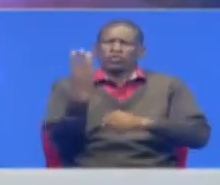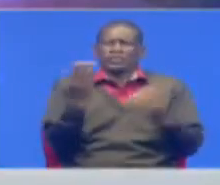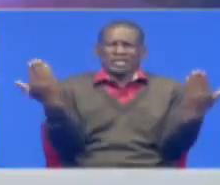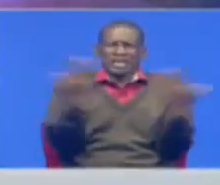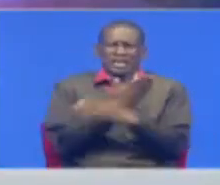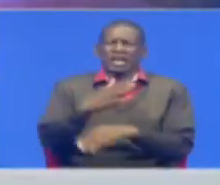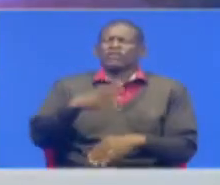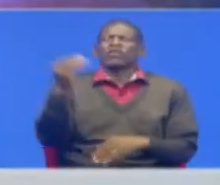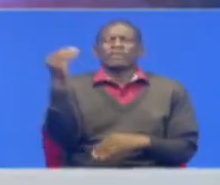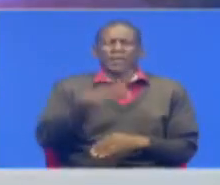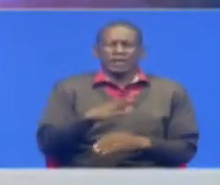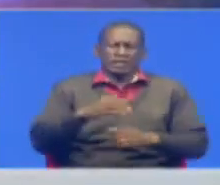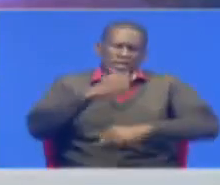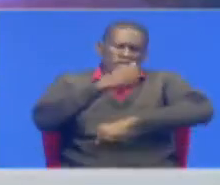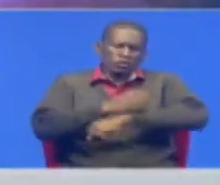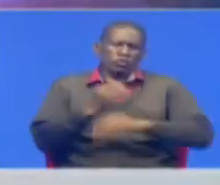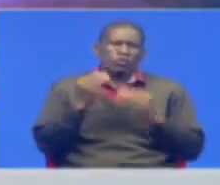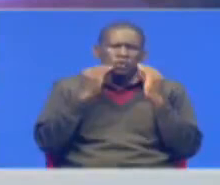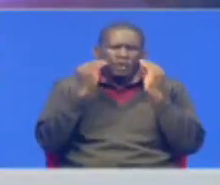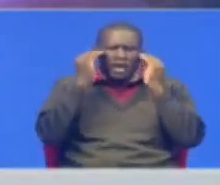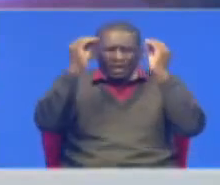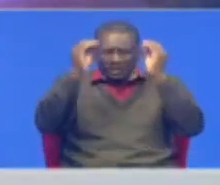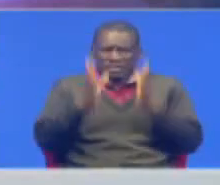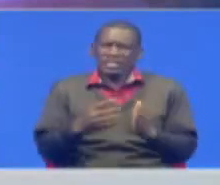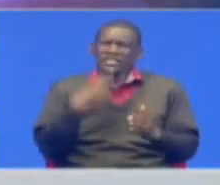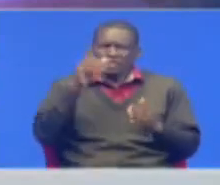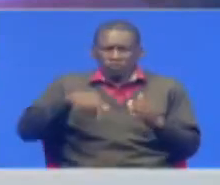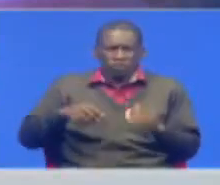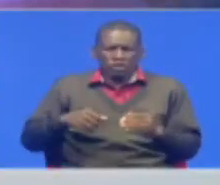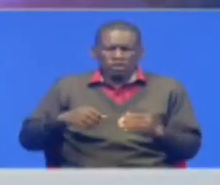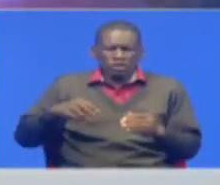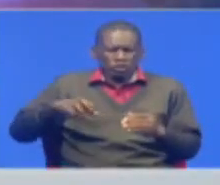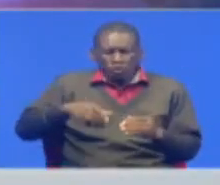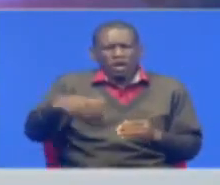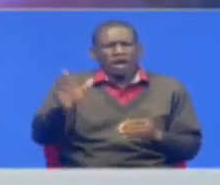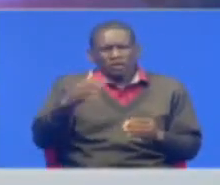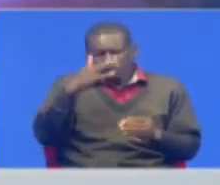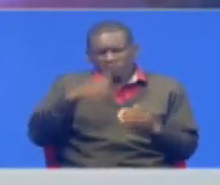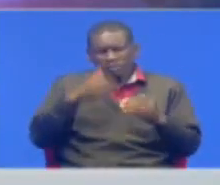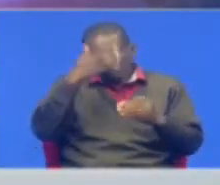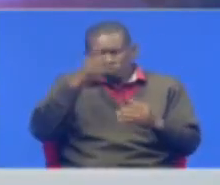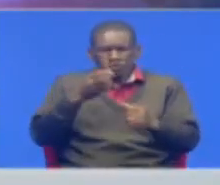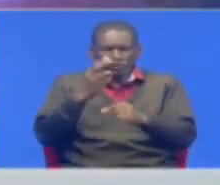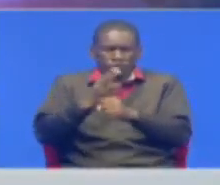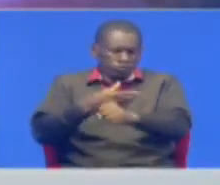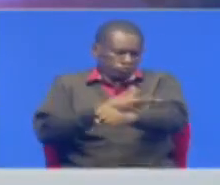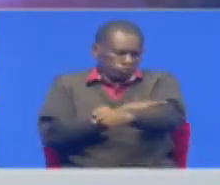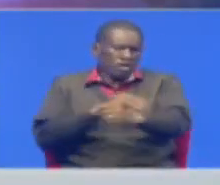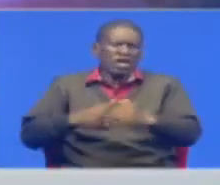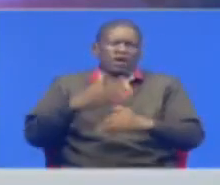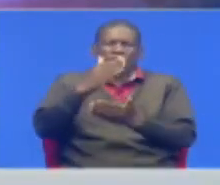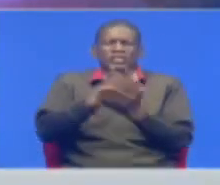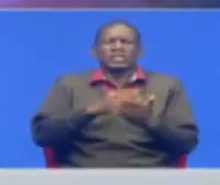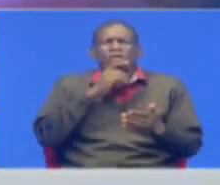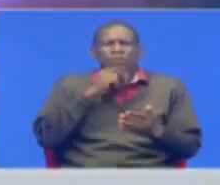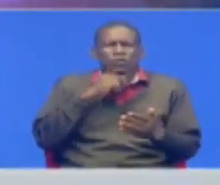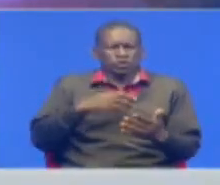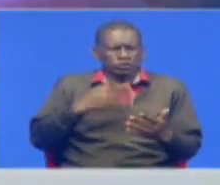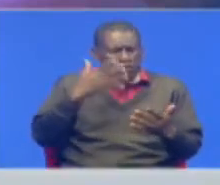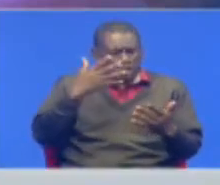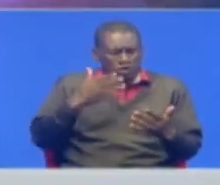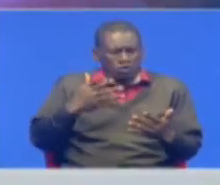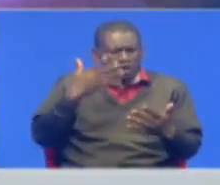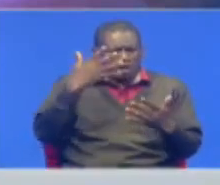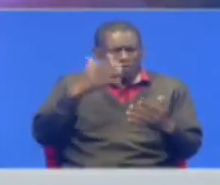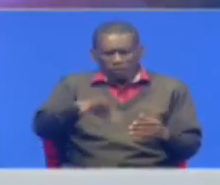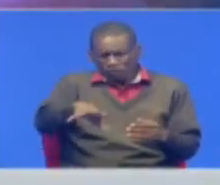returned. The school principal says that the walkout was as a result of drug abuse after some boys were found with bang. Rose